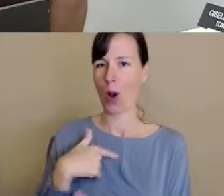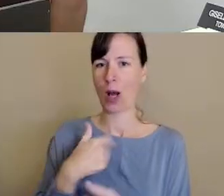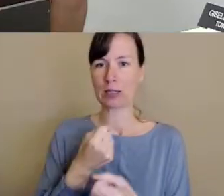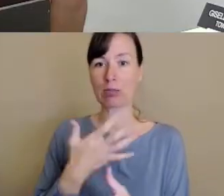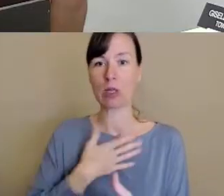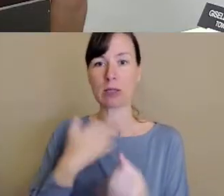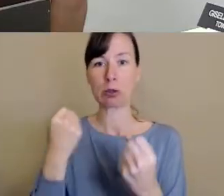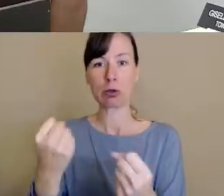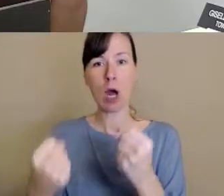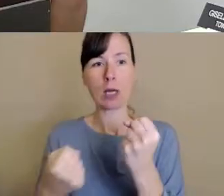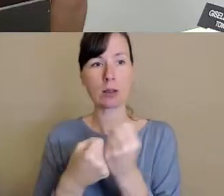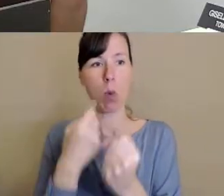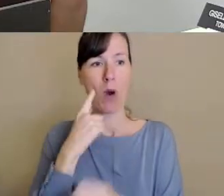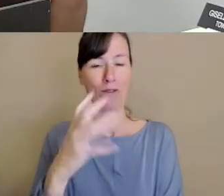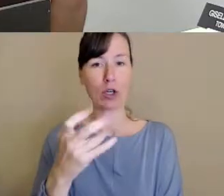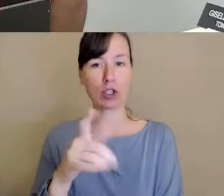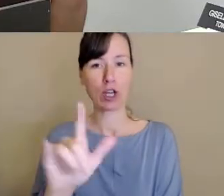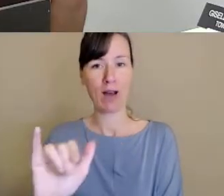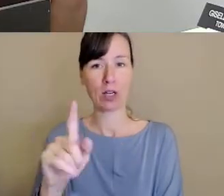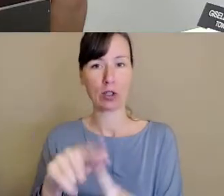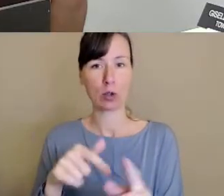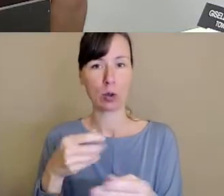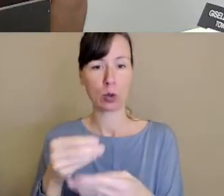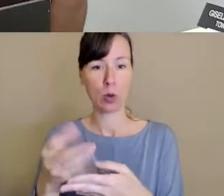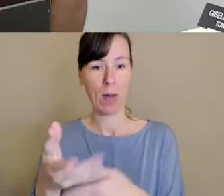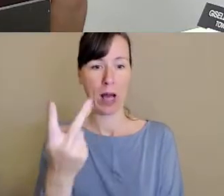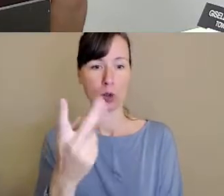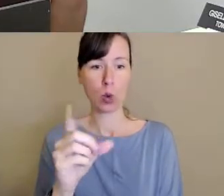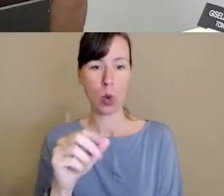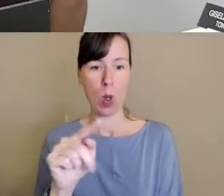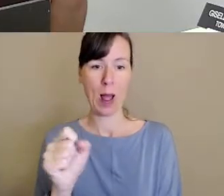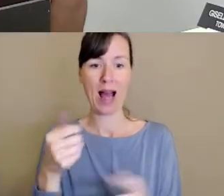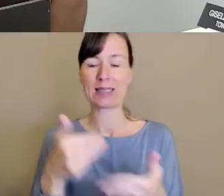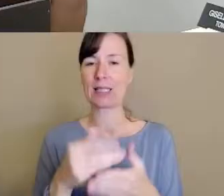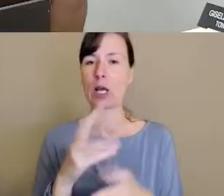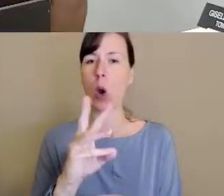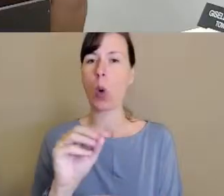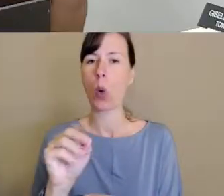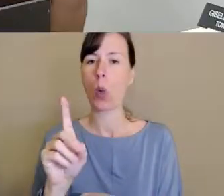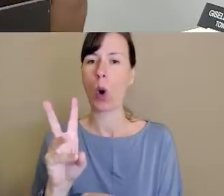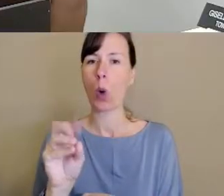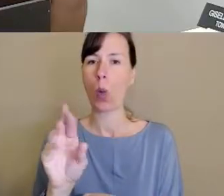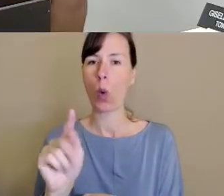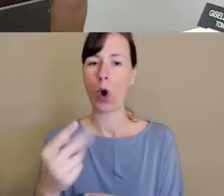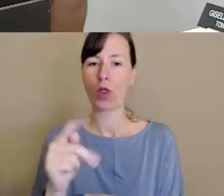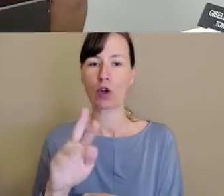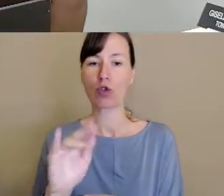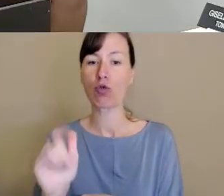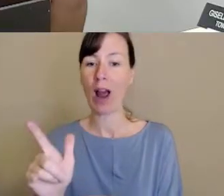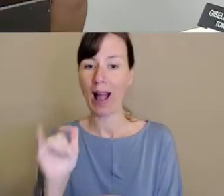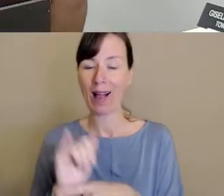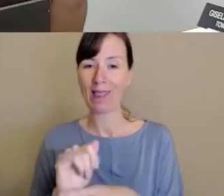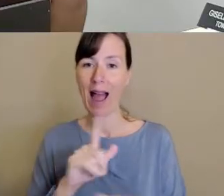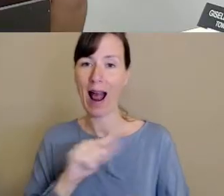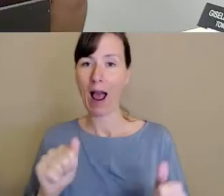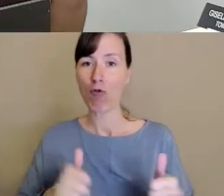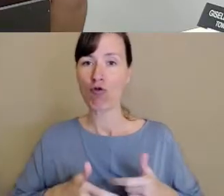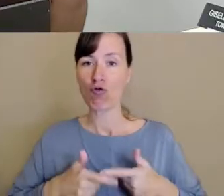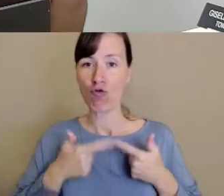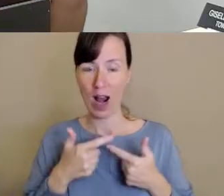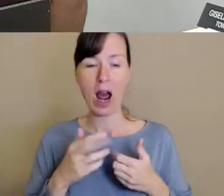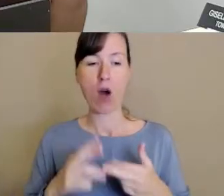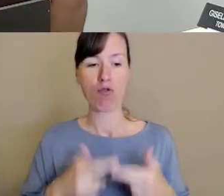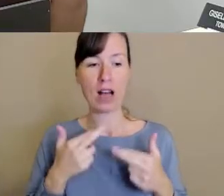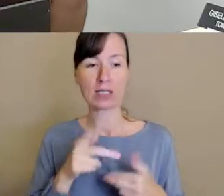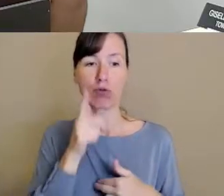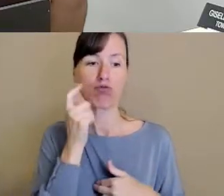2 lots near the Woodworth Trail that a resident recently acquired via a purchase for unpaid taxes and has